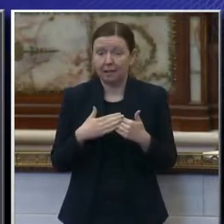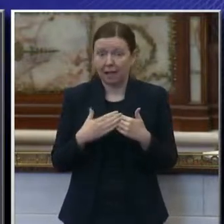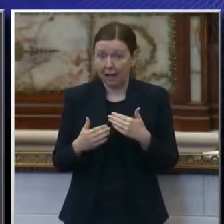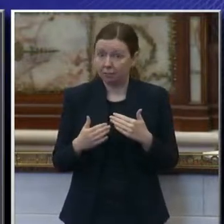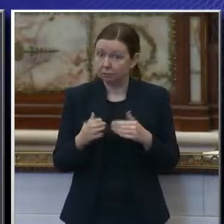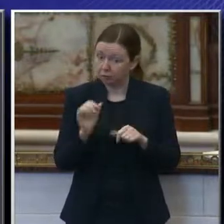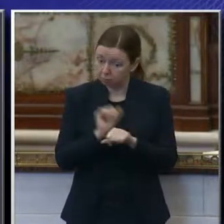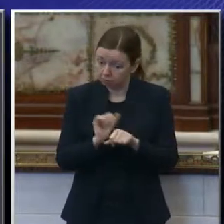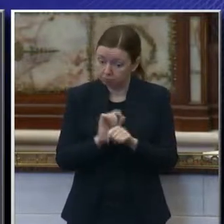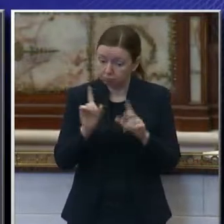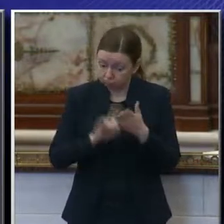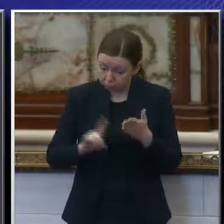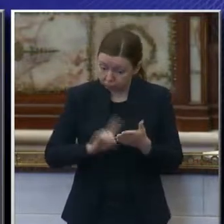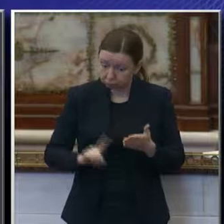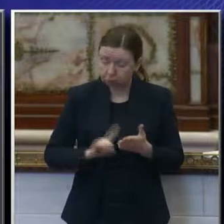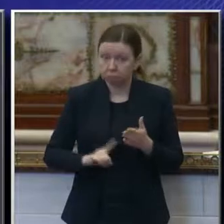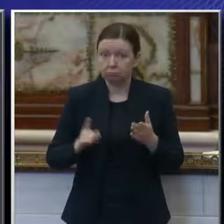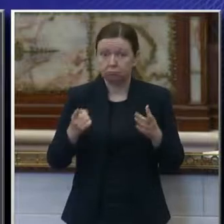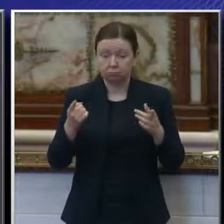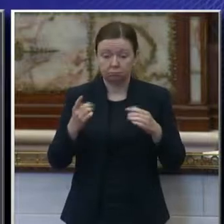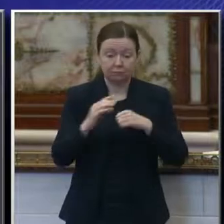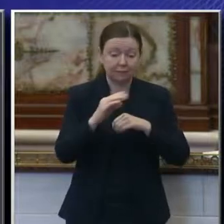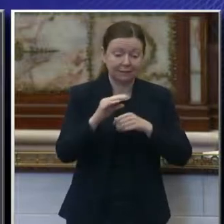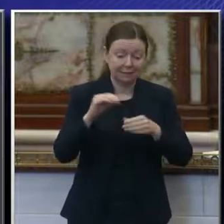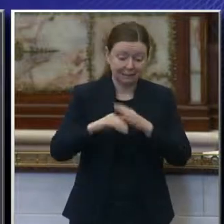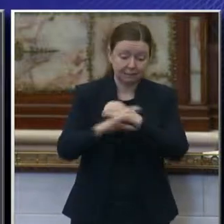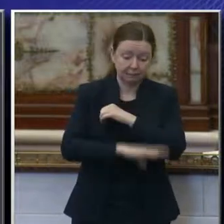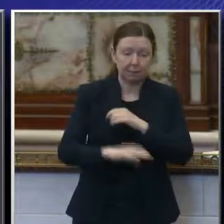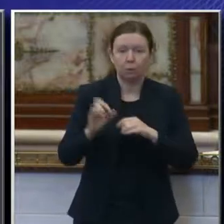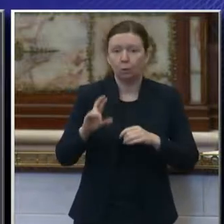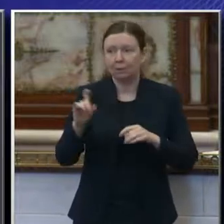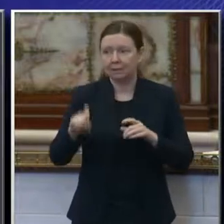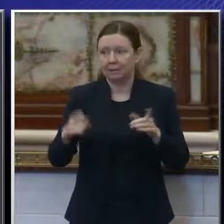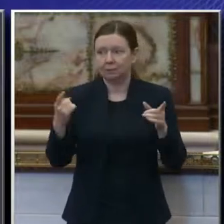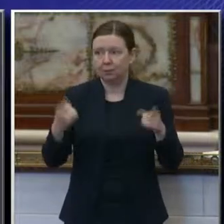diligence in September, or does it have to get done in committee today?